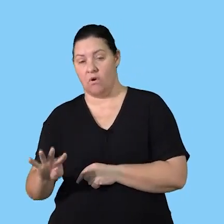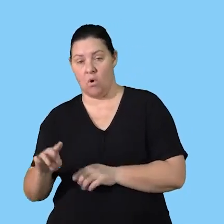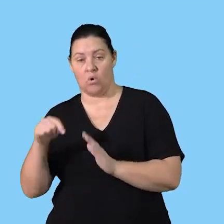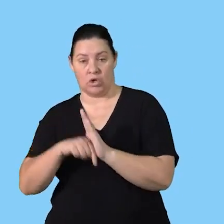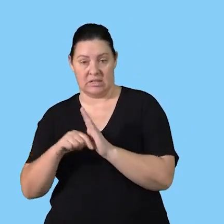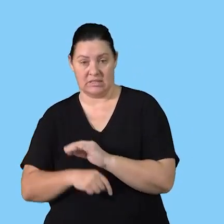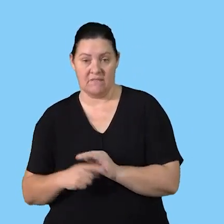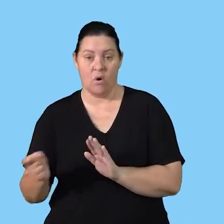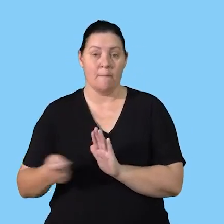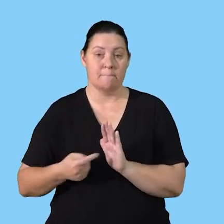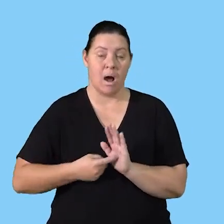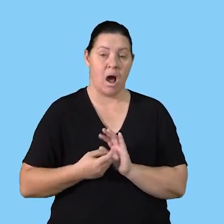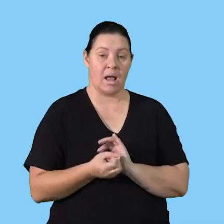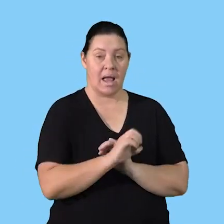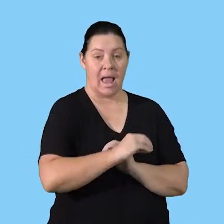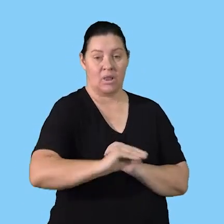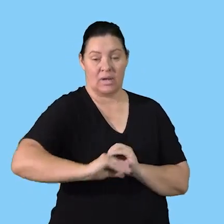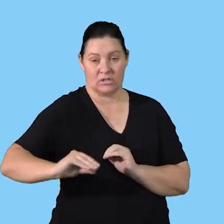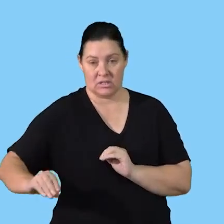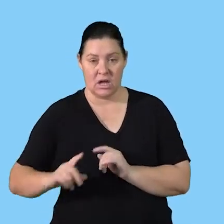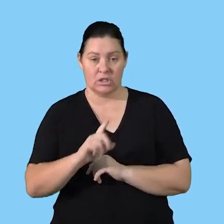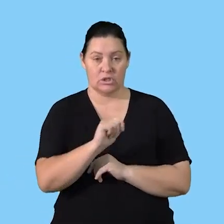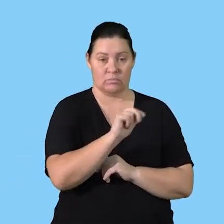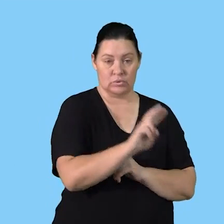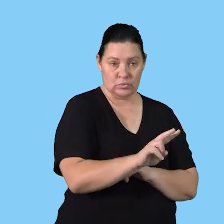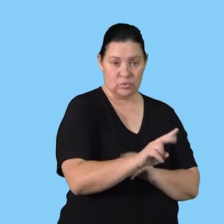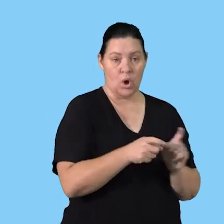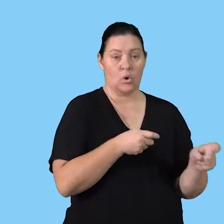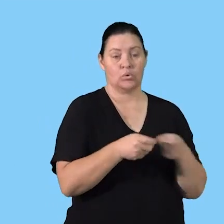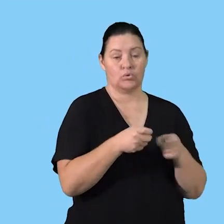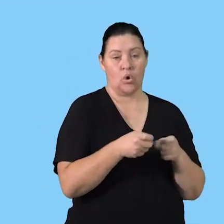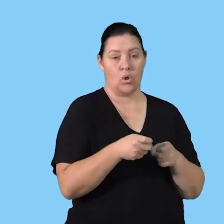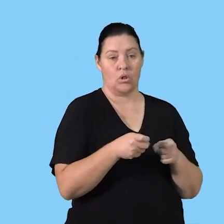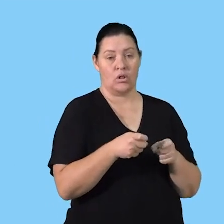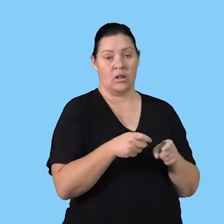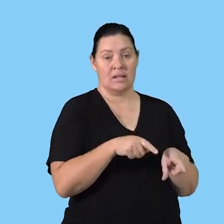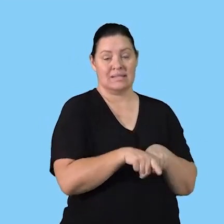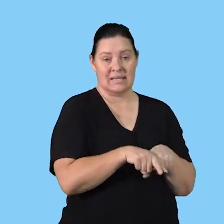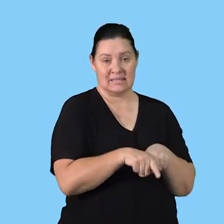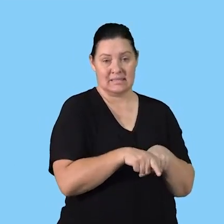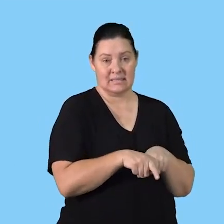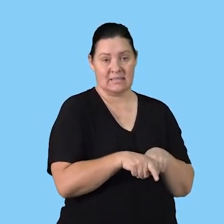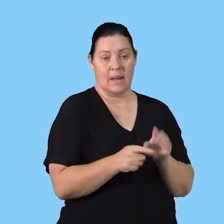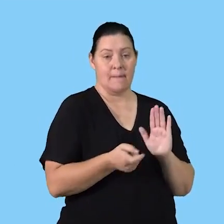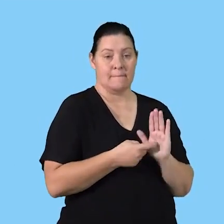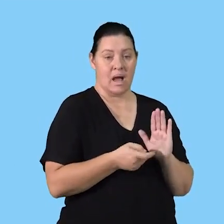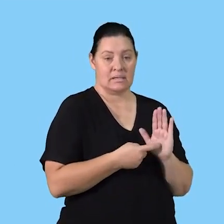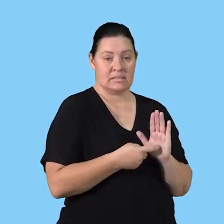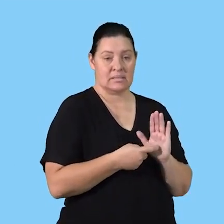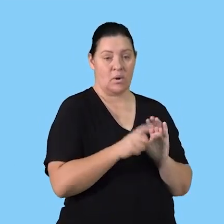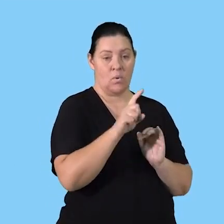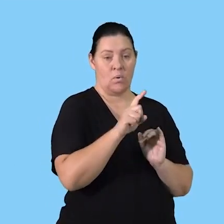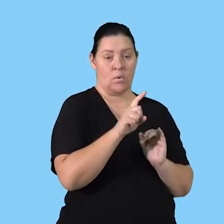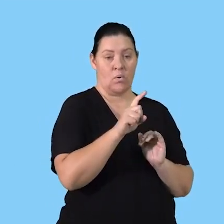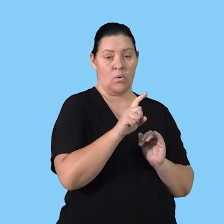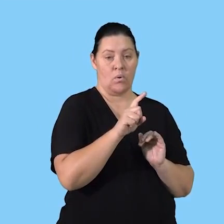content. But in terms of the mark allocation, for term 2, the control test there will be 15